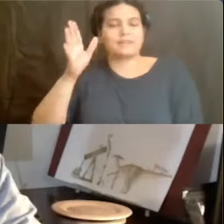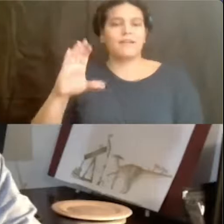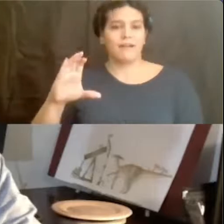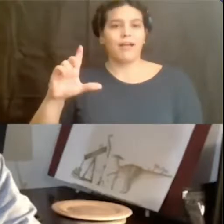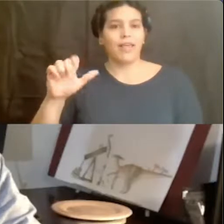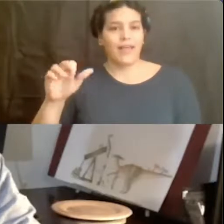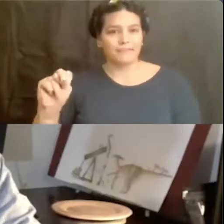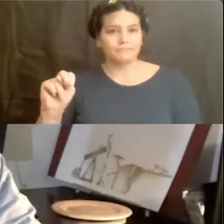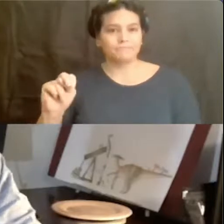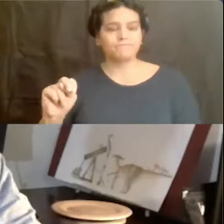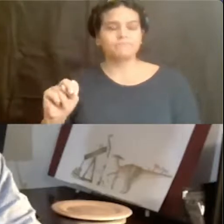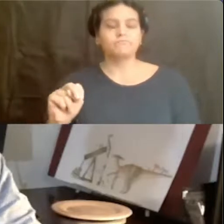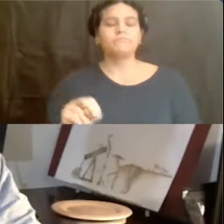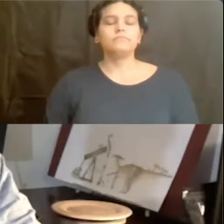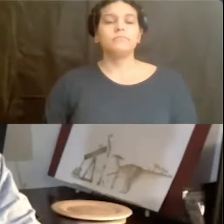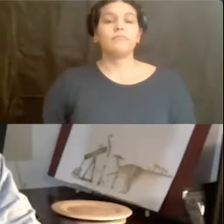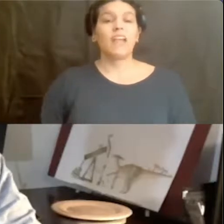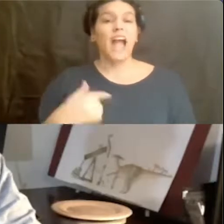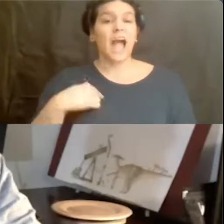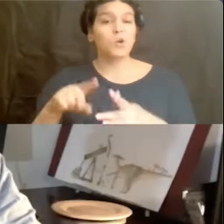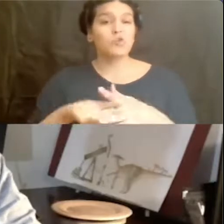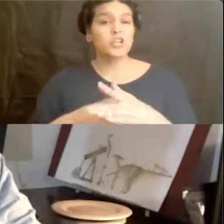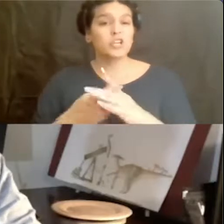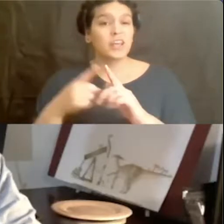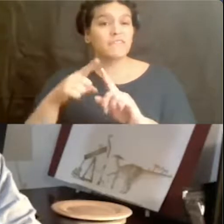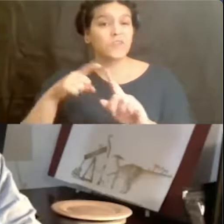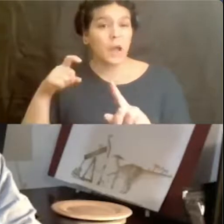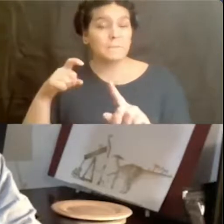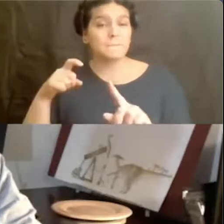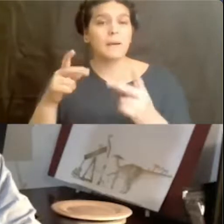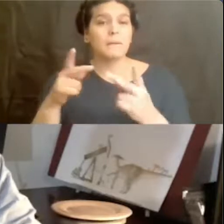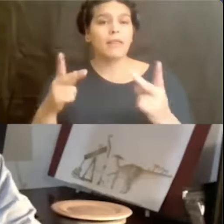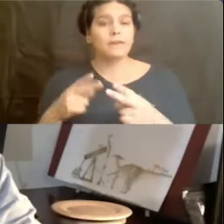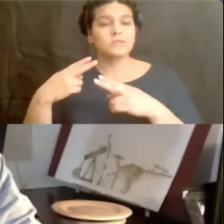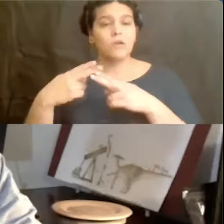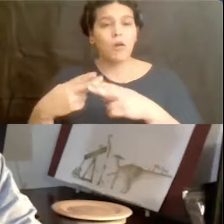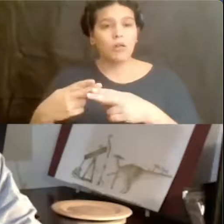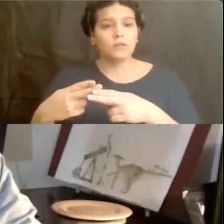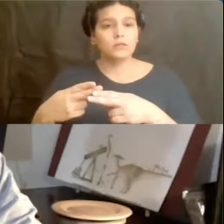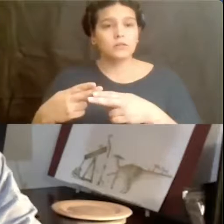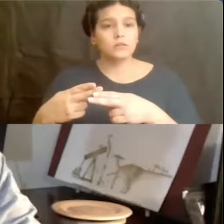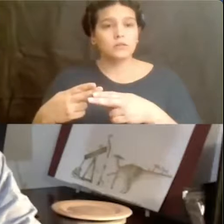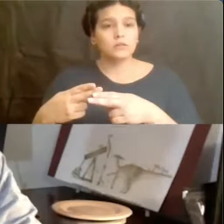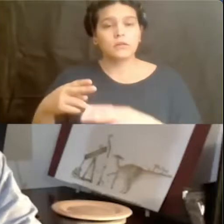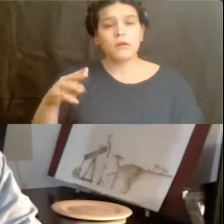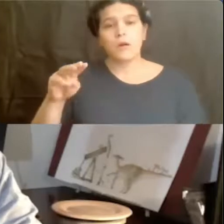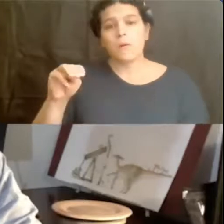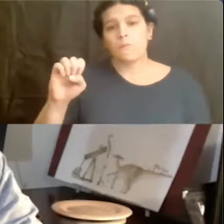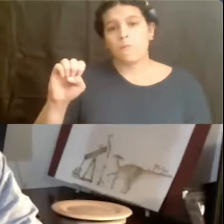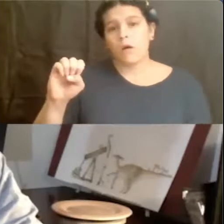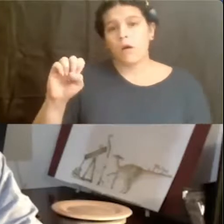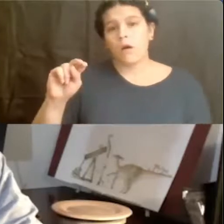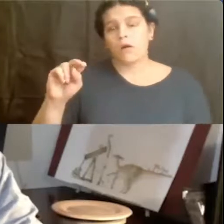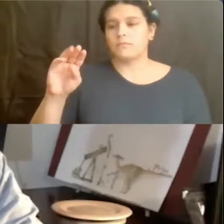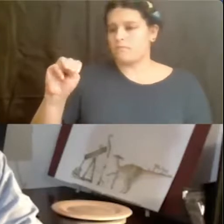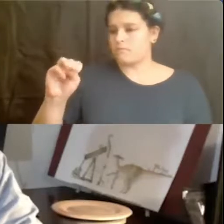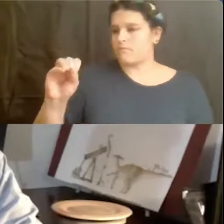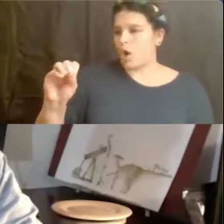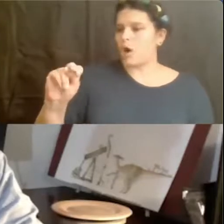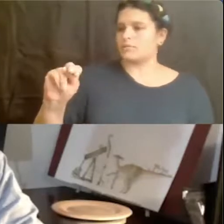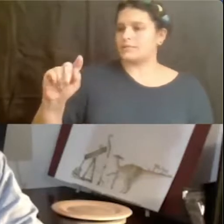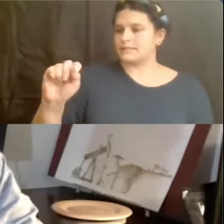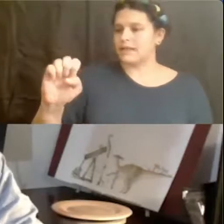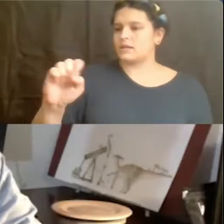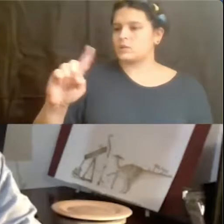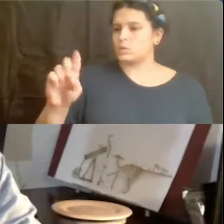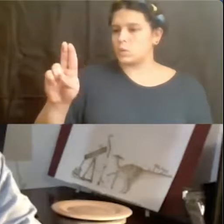Also, I am originally from a place called Montezuma Creek. The